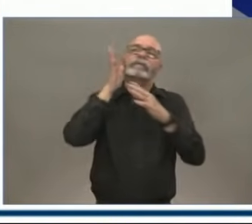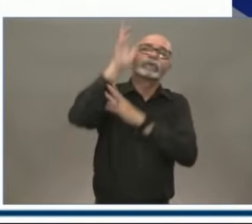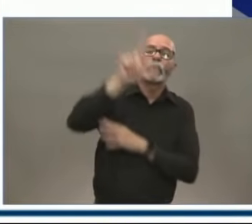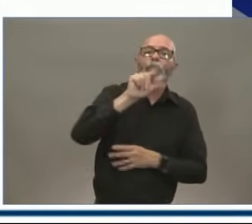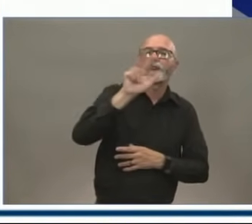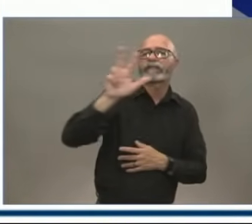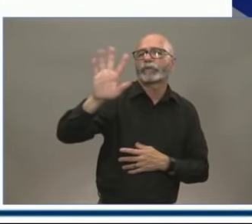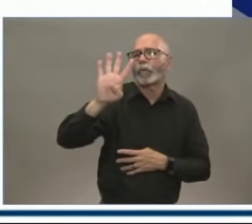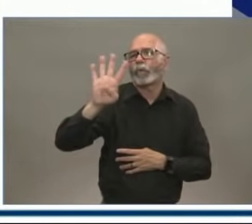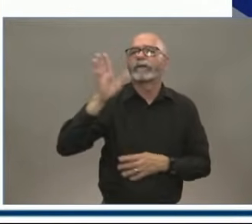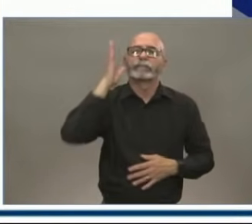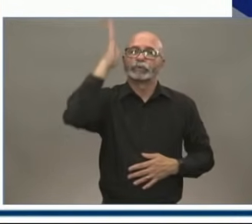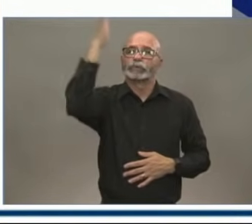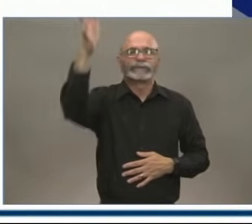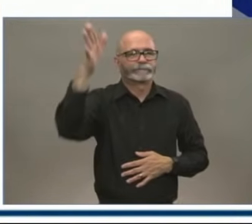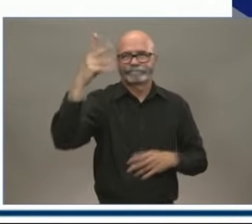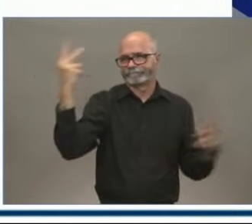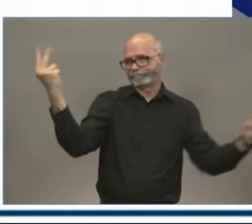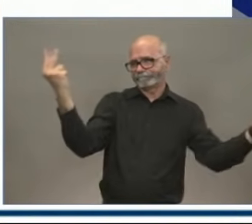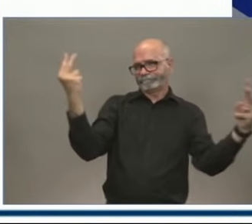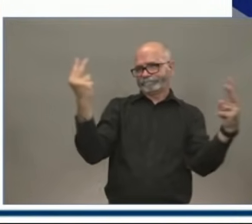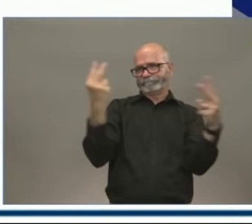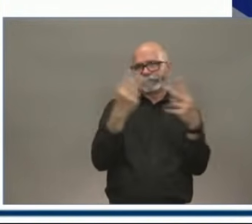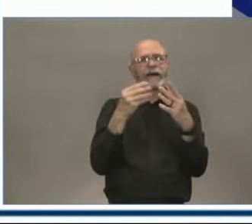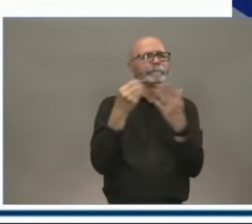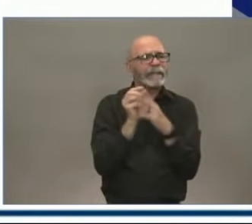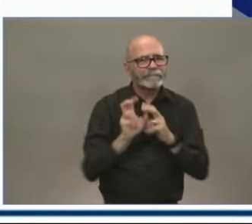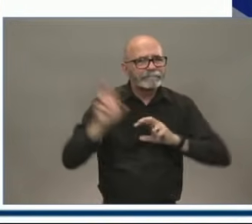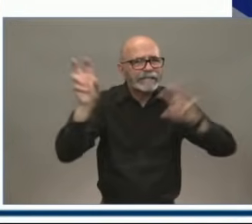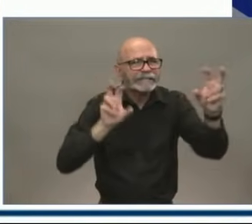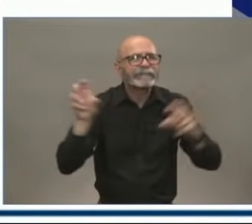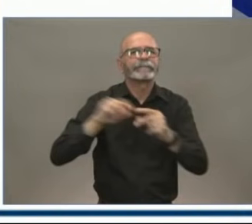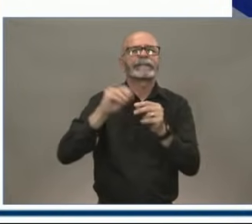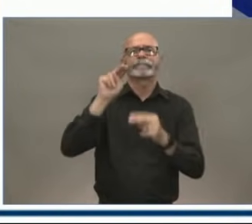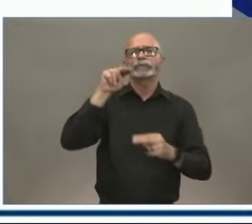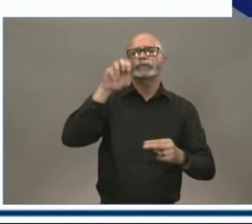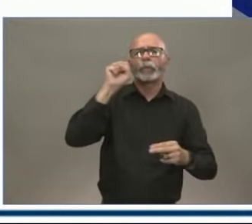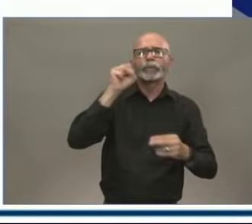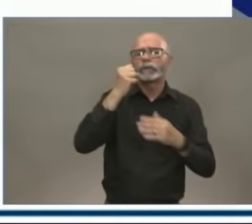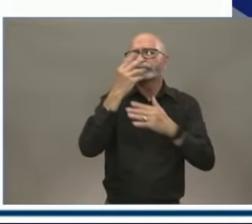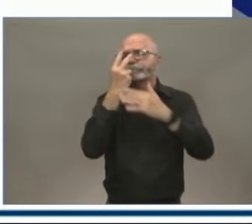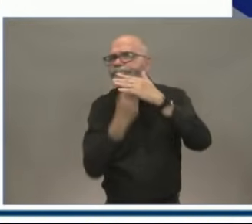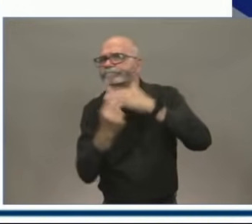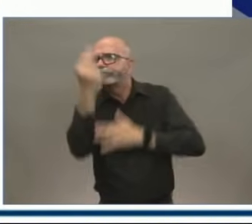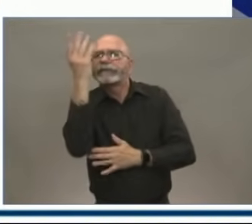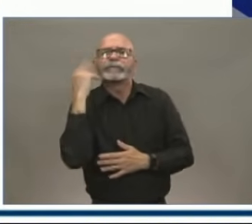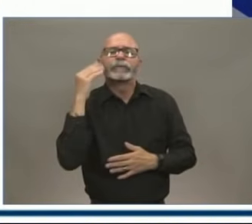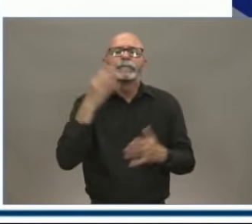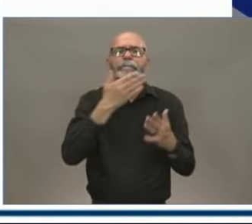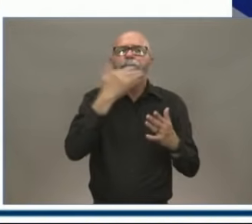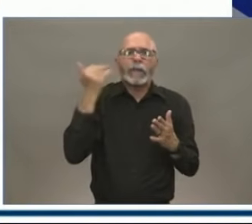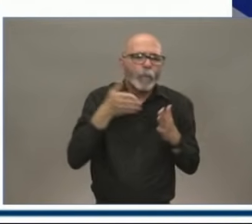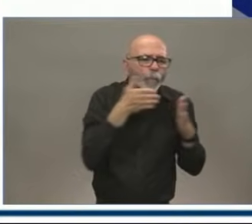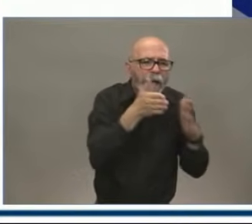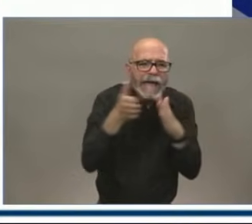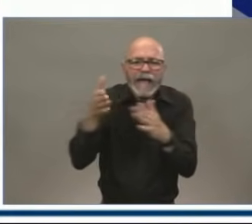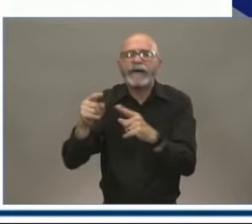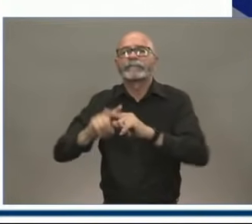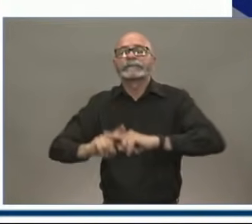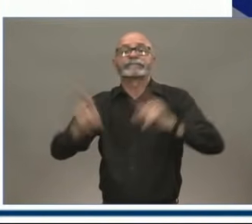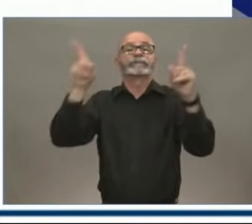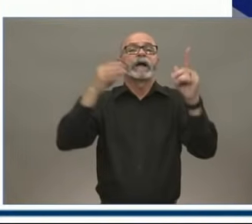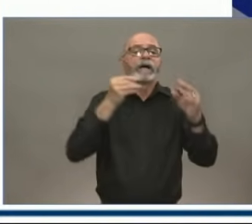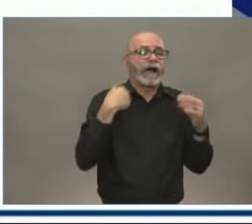we could invest in our economy, diversify our economy, provide new opportunities. We, as a province, leading into this